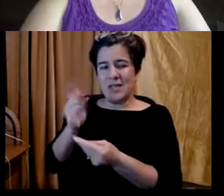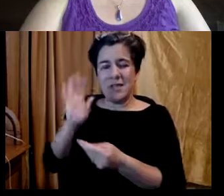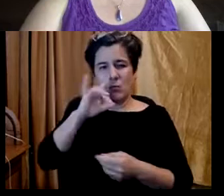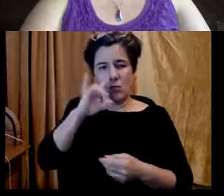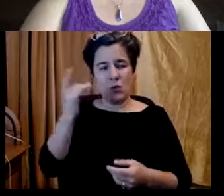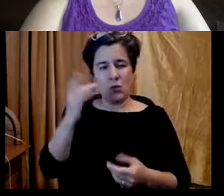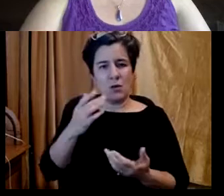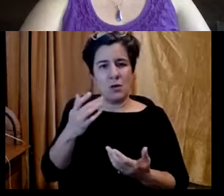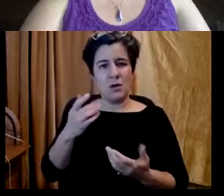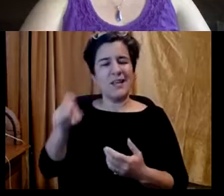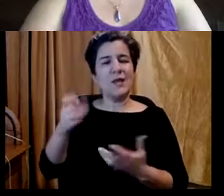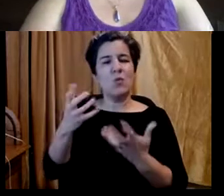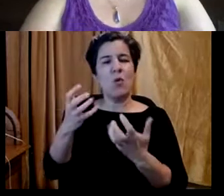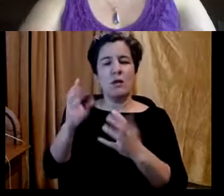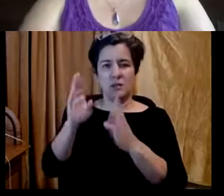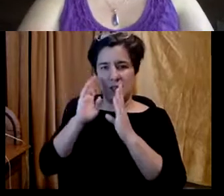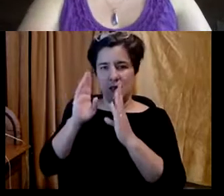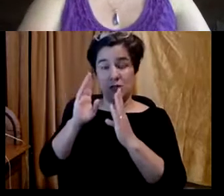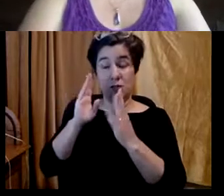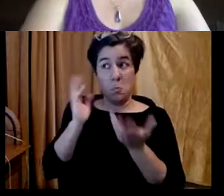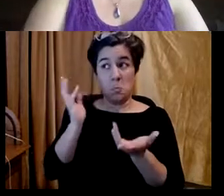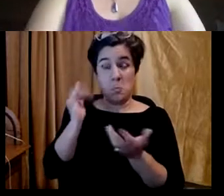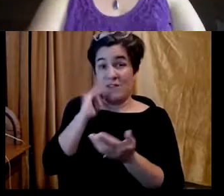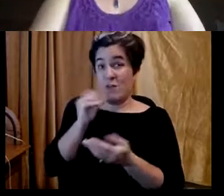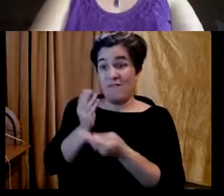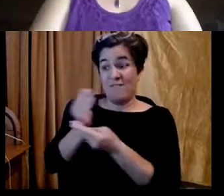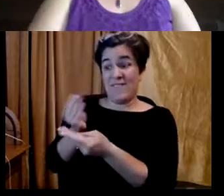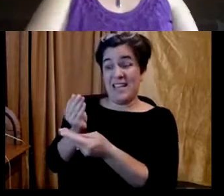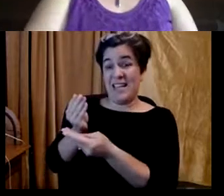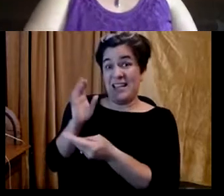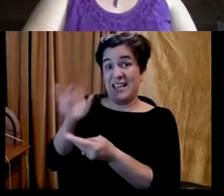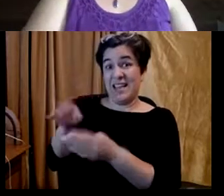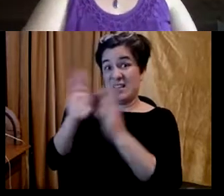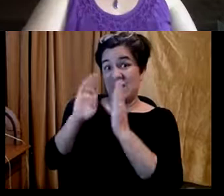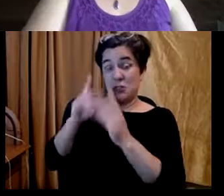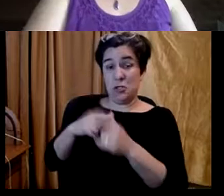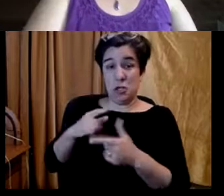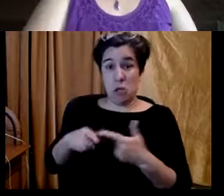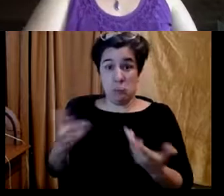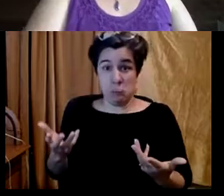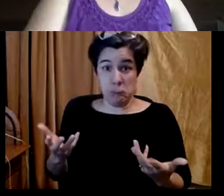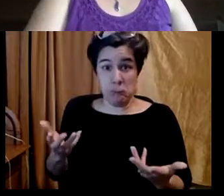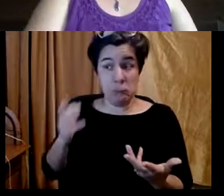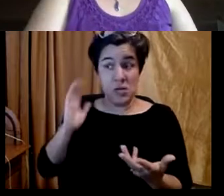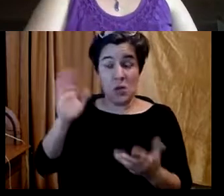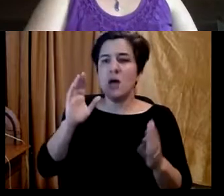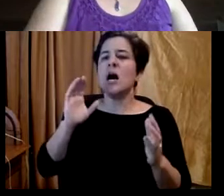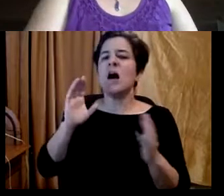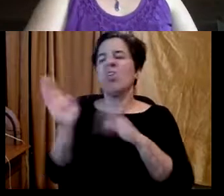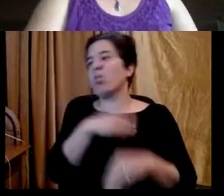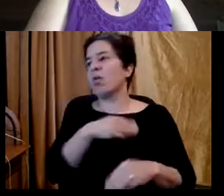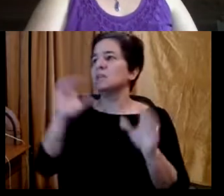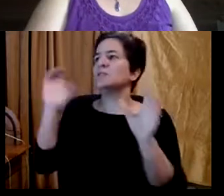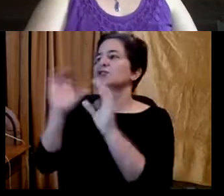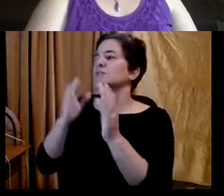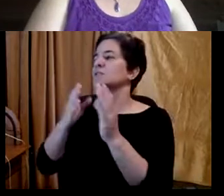It's a need for attention, and if it's not being fed, then it will go somewhere else. The fact that you share